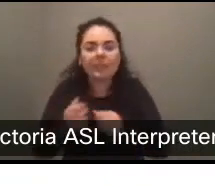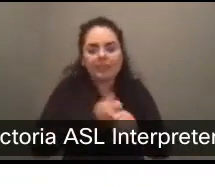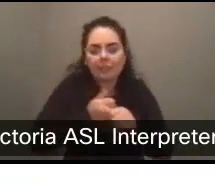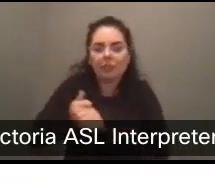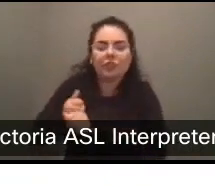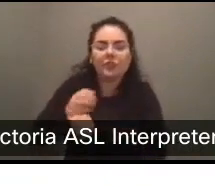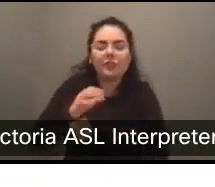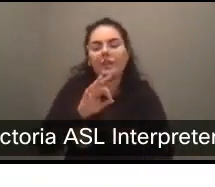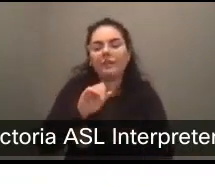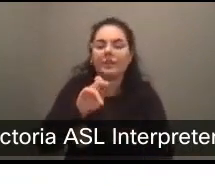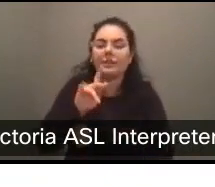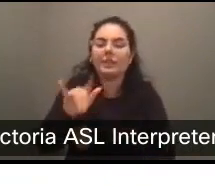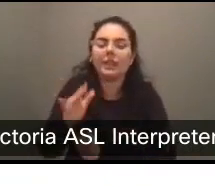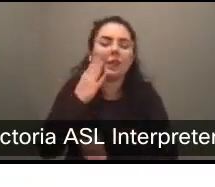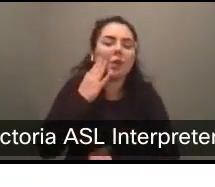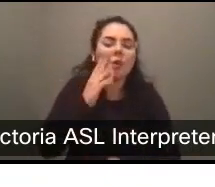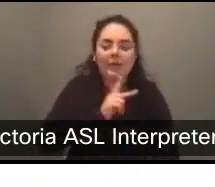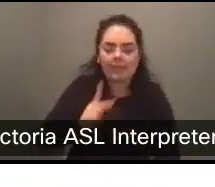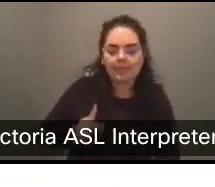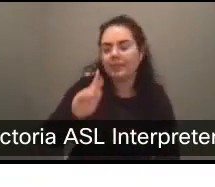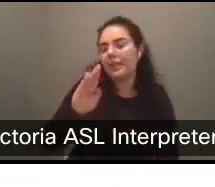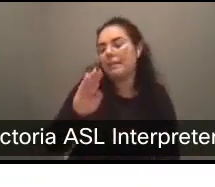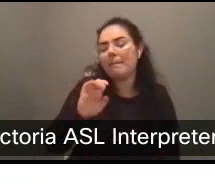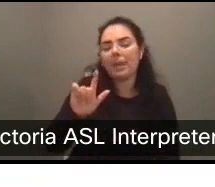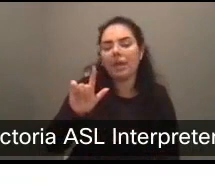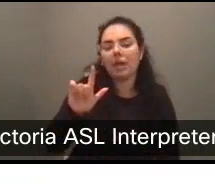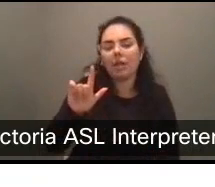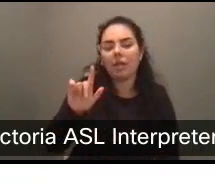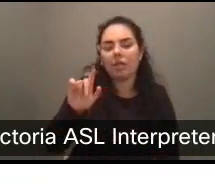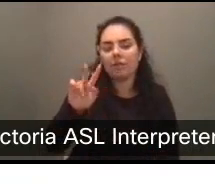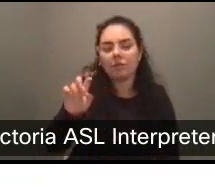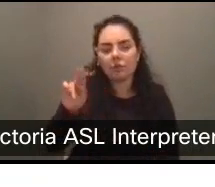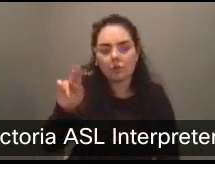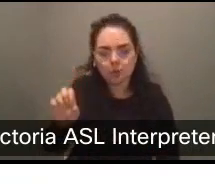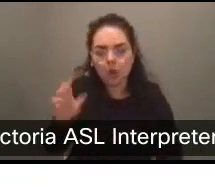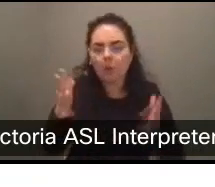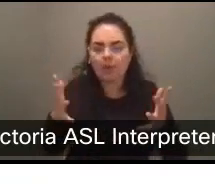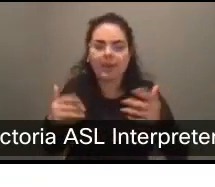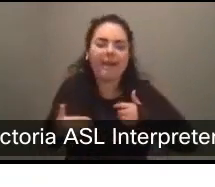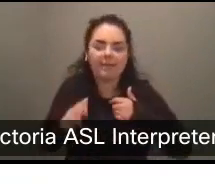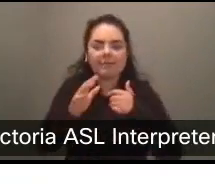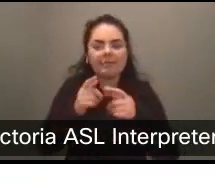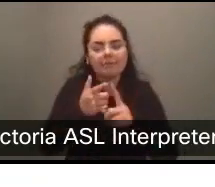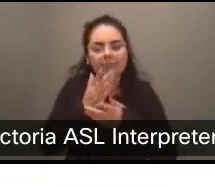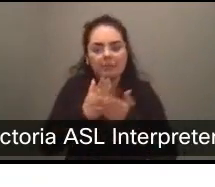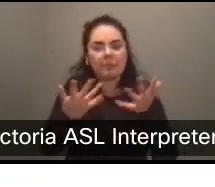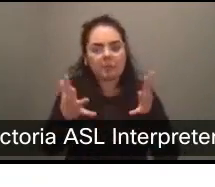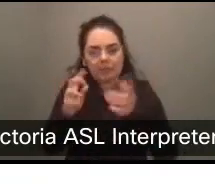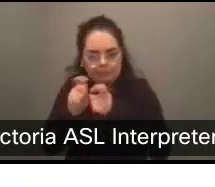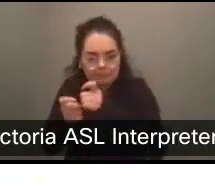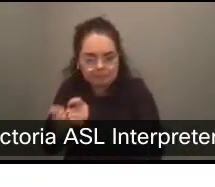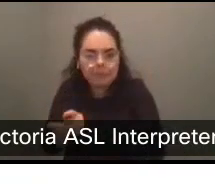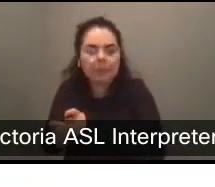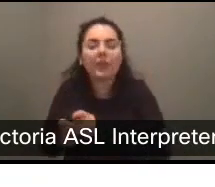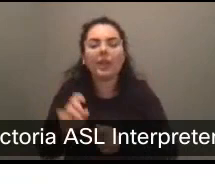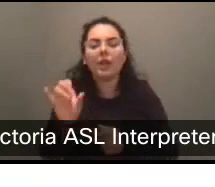facilities. I know Kings and Bellevue, for example, already have elements of these pushed out to there, as